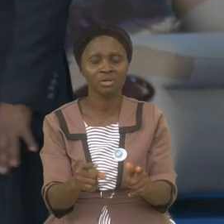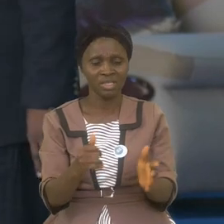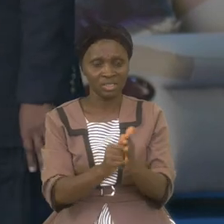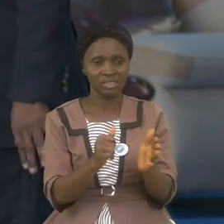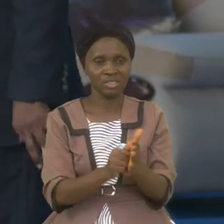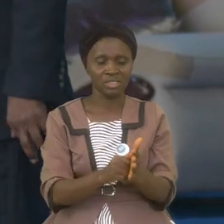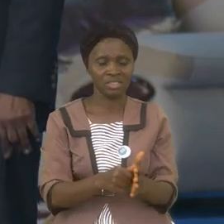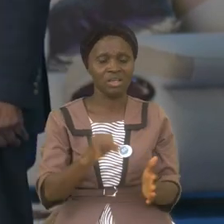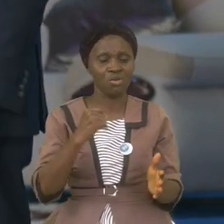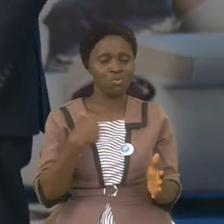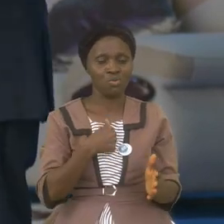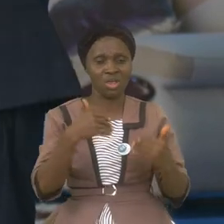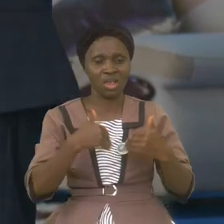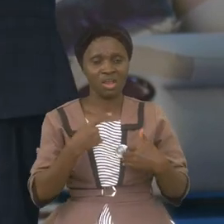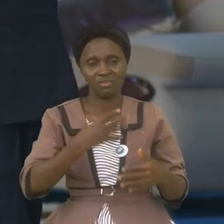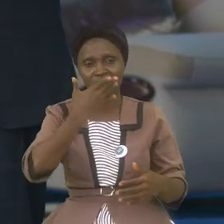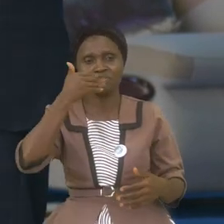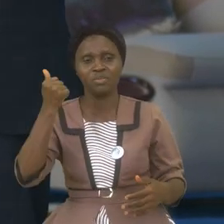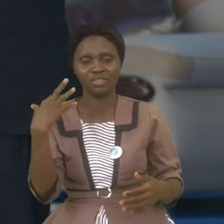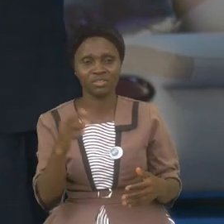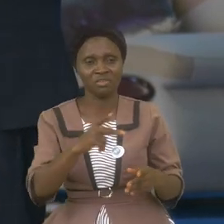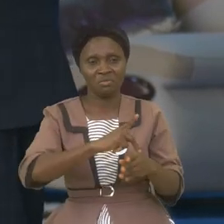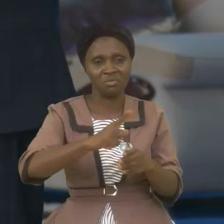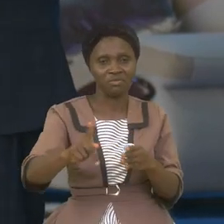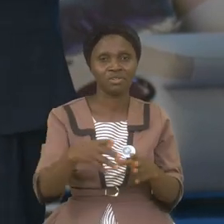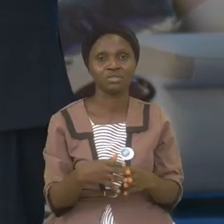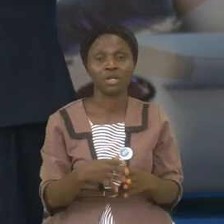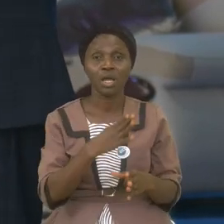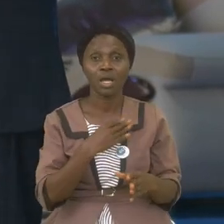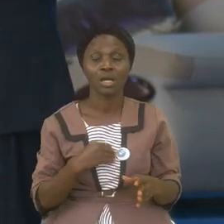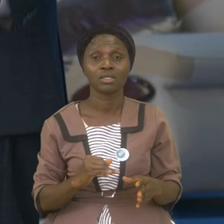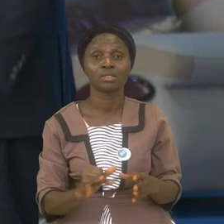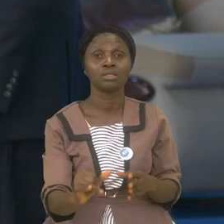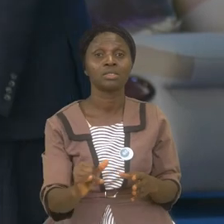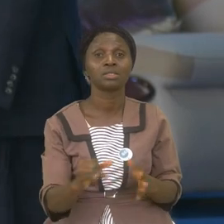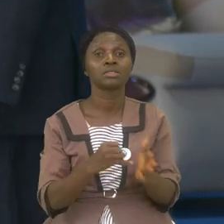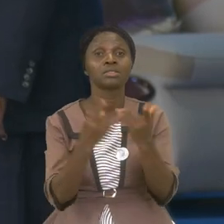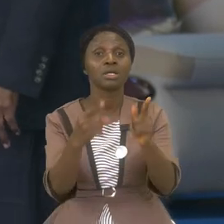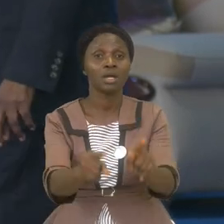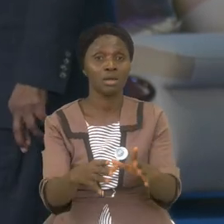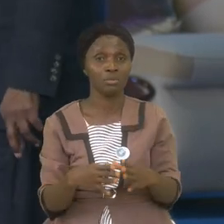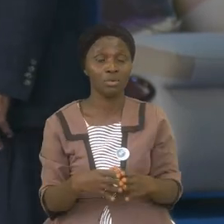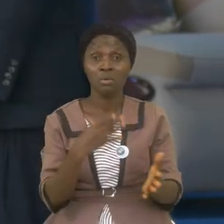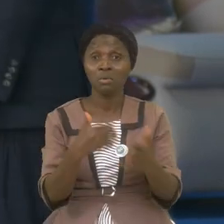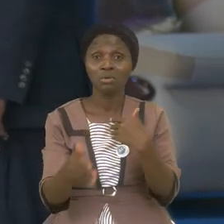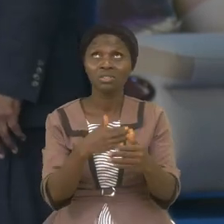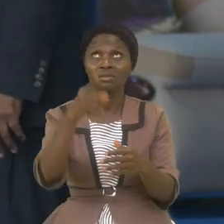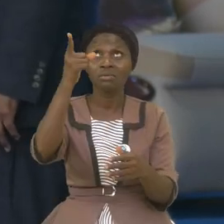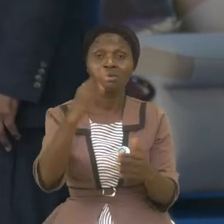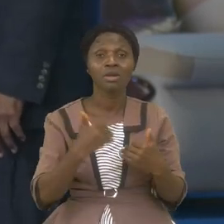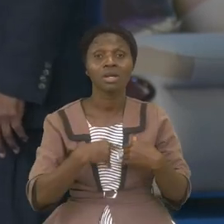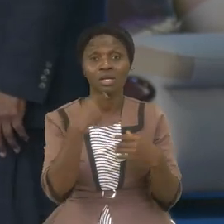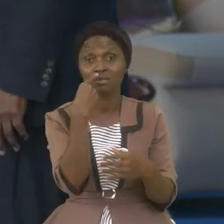the best of professionals, and yet it came to pass. Whatever God has said